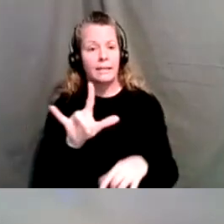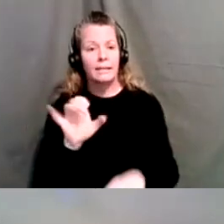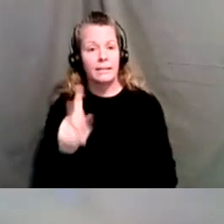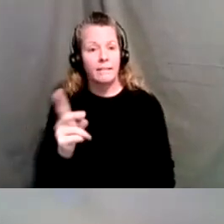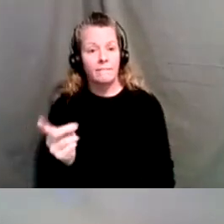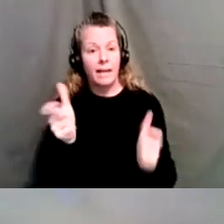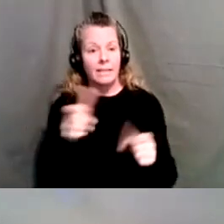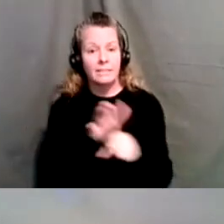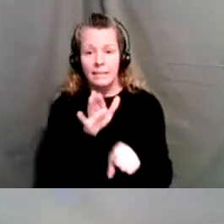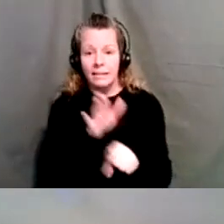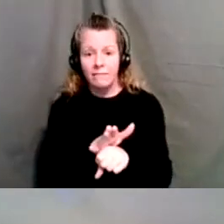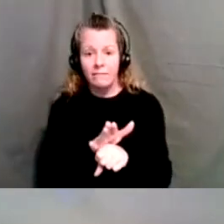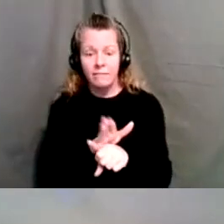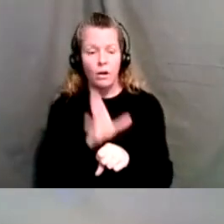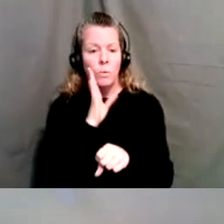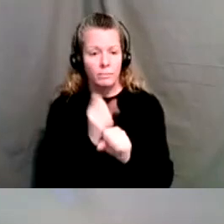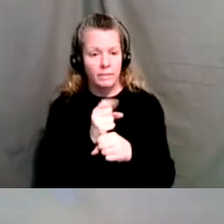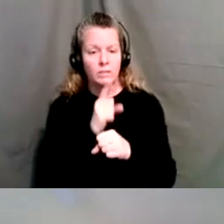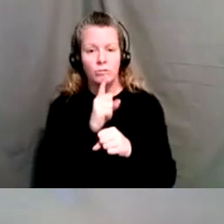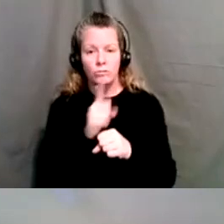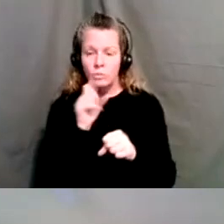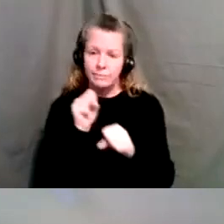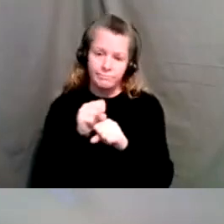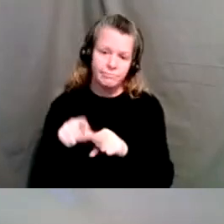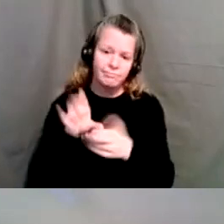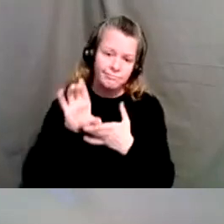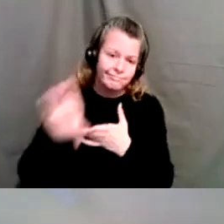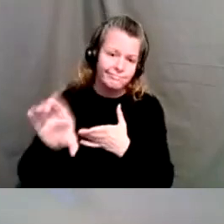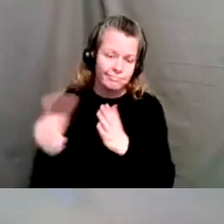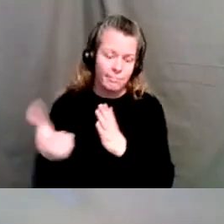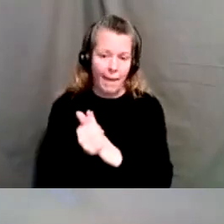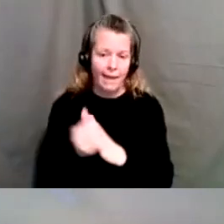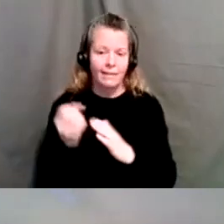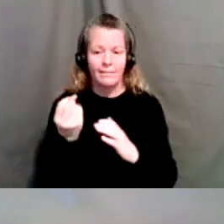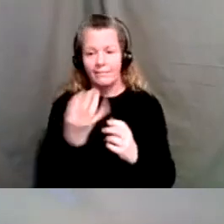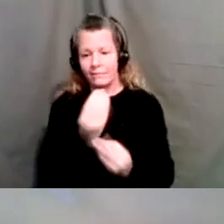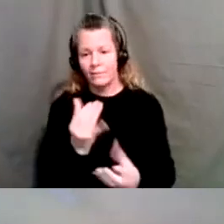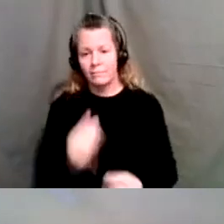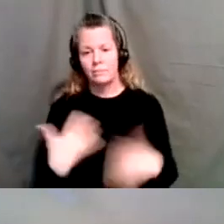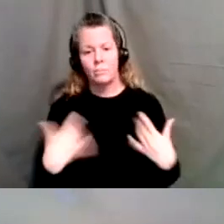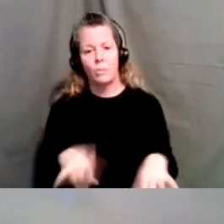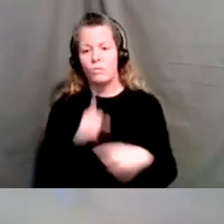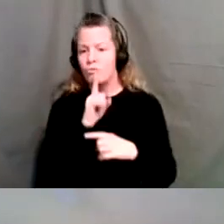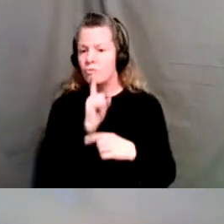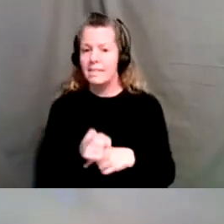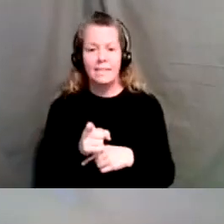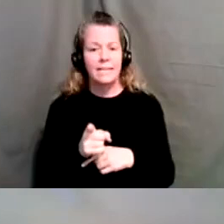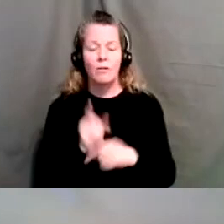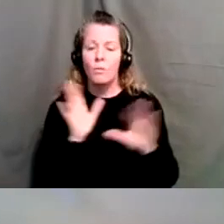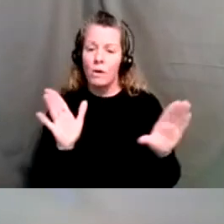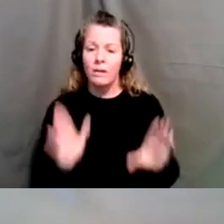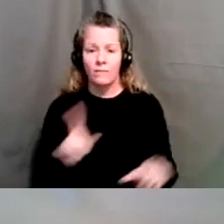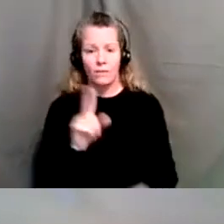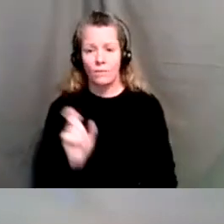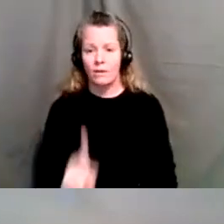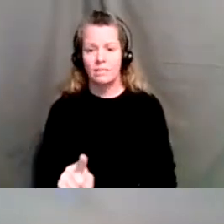we will be sure to send you a whole packet of information. But these are really, really, I think, wonderful questions, and this has